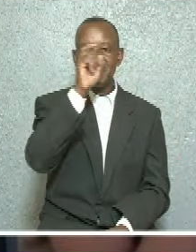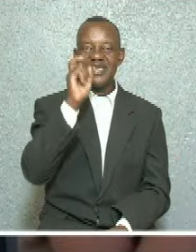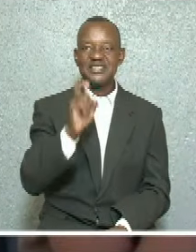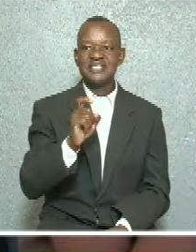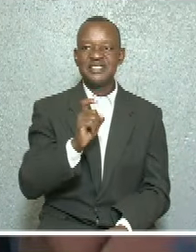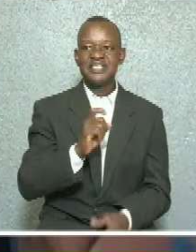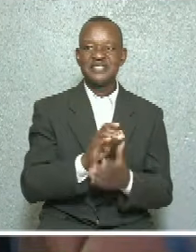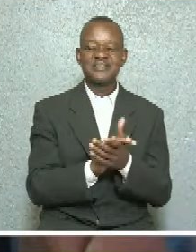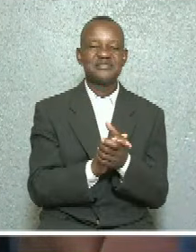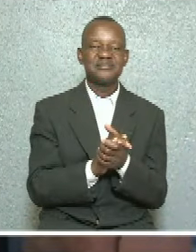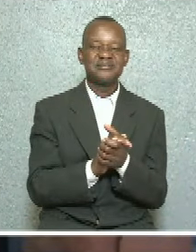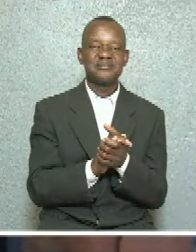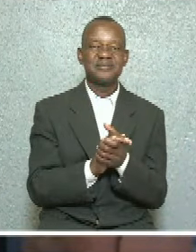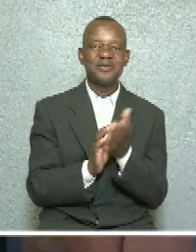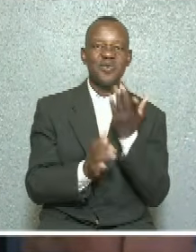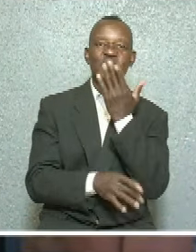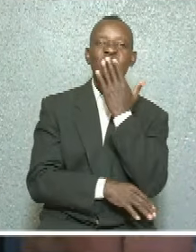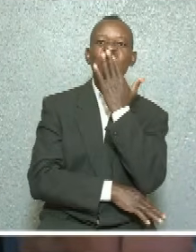Somebody?